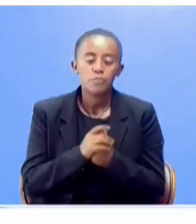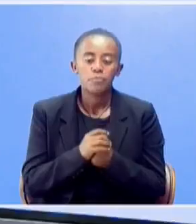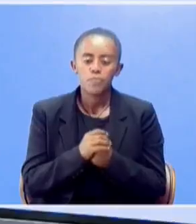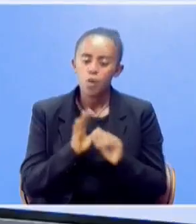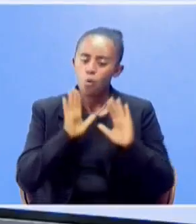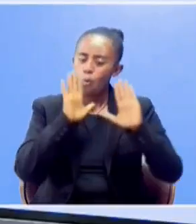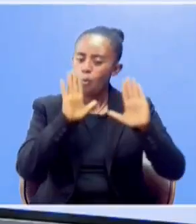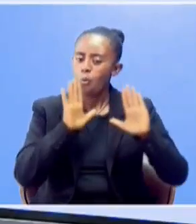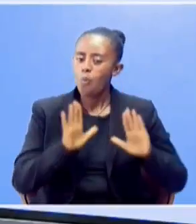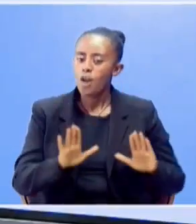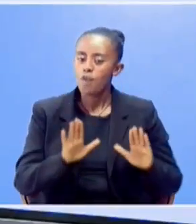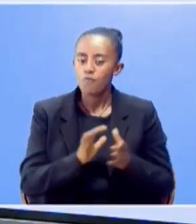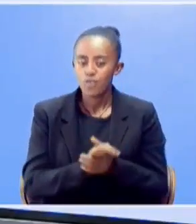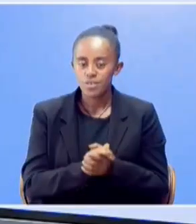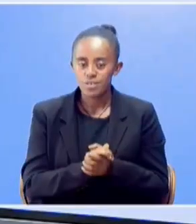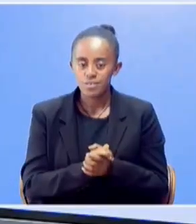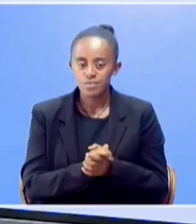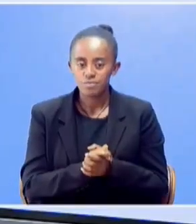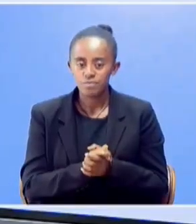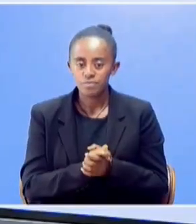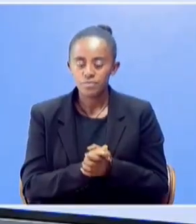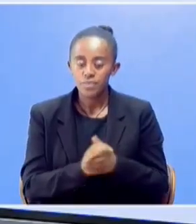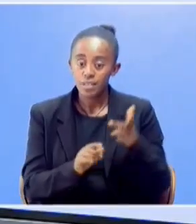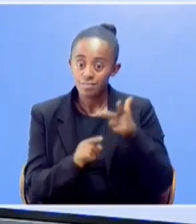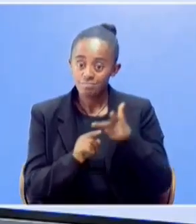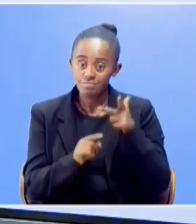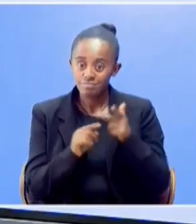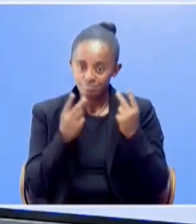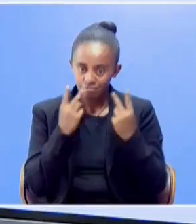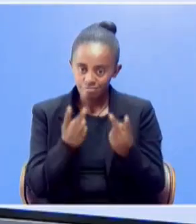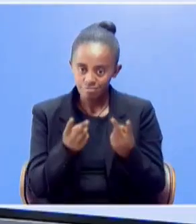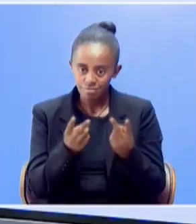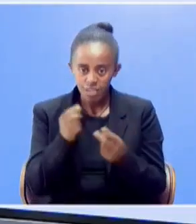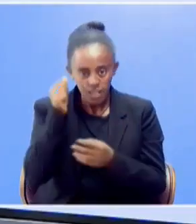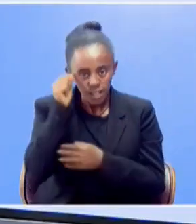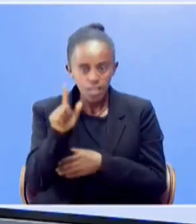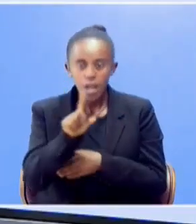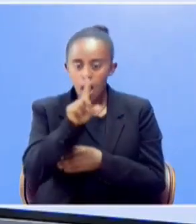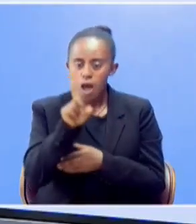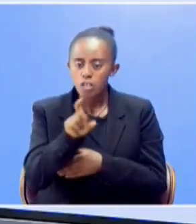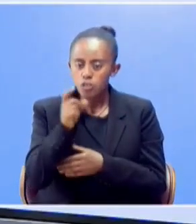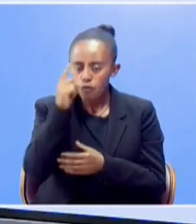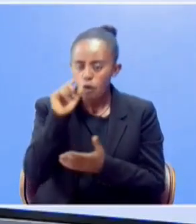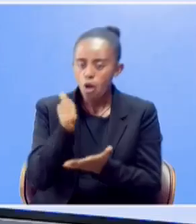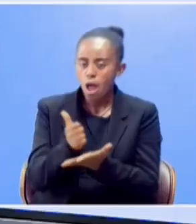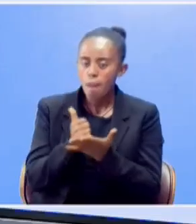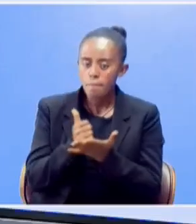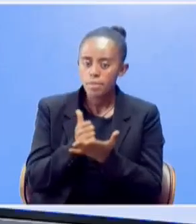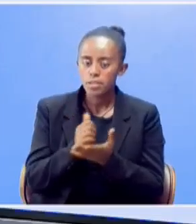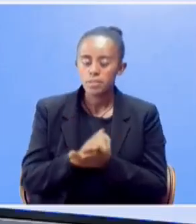Wonderful. Let's go to the third one. He asked for help. He asked for